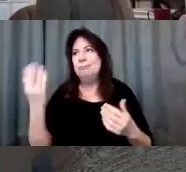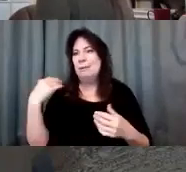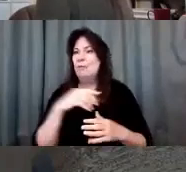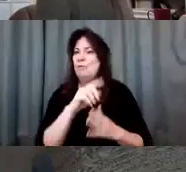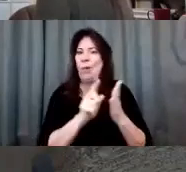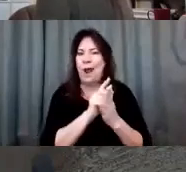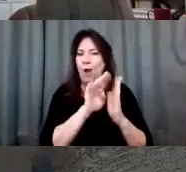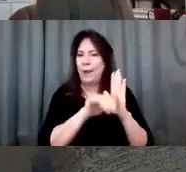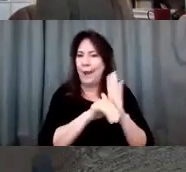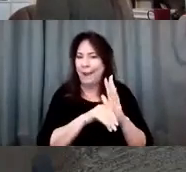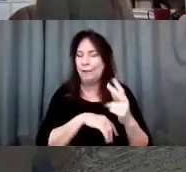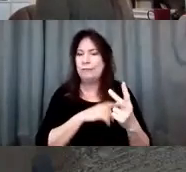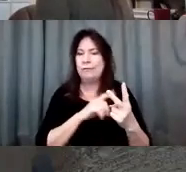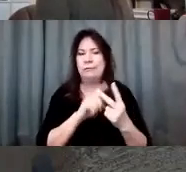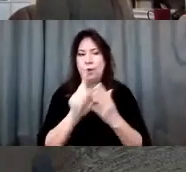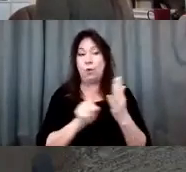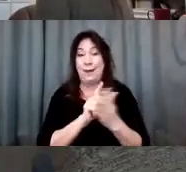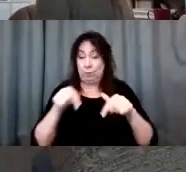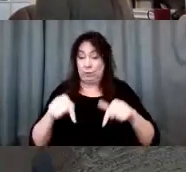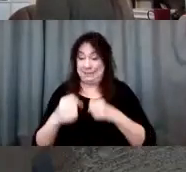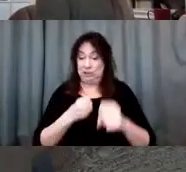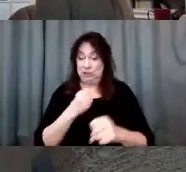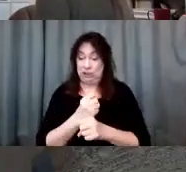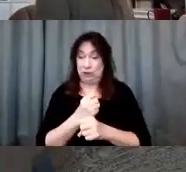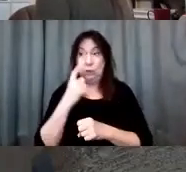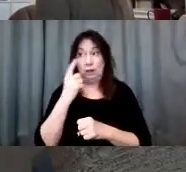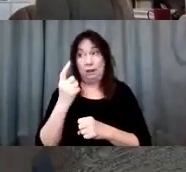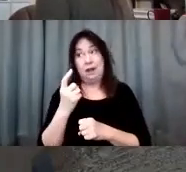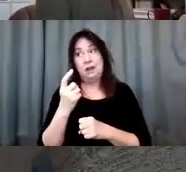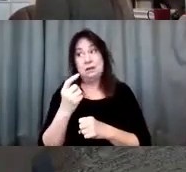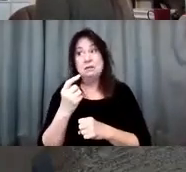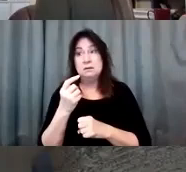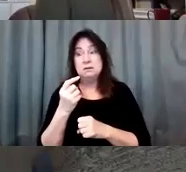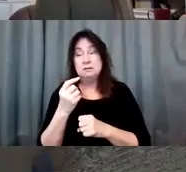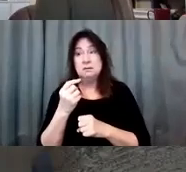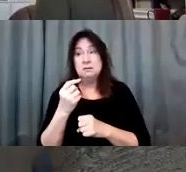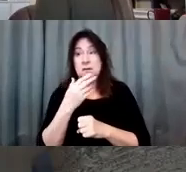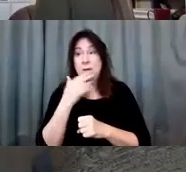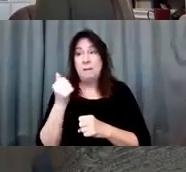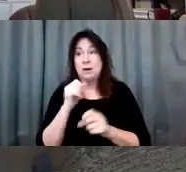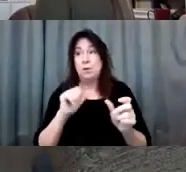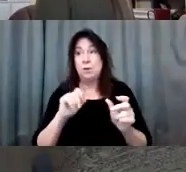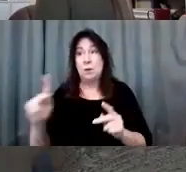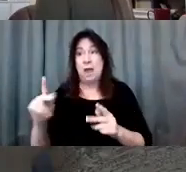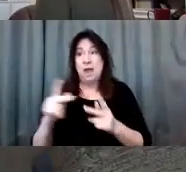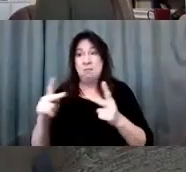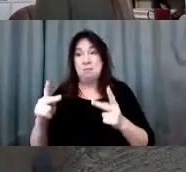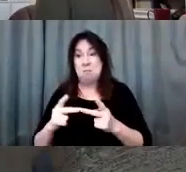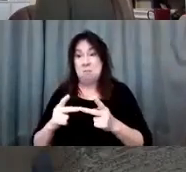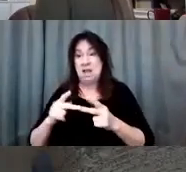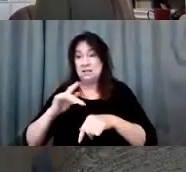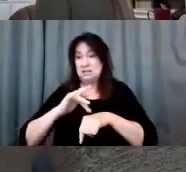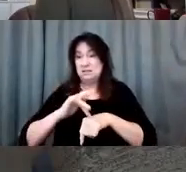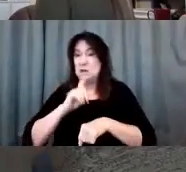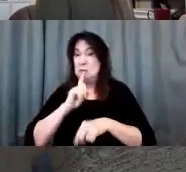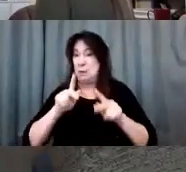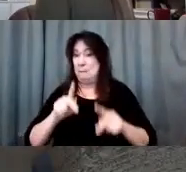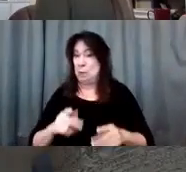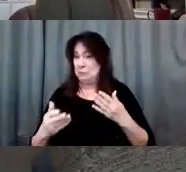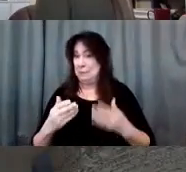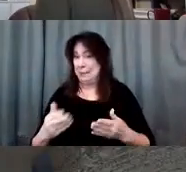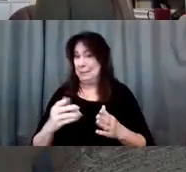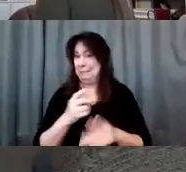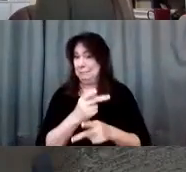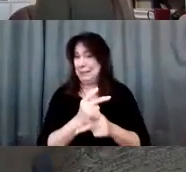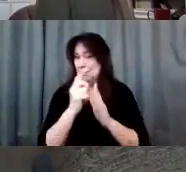before or the hour mode this year, which we think might even work when we return place-based, what essentially happens is